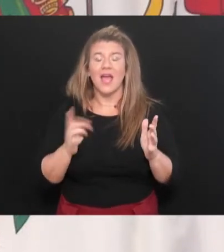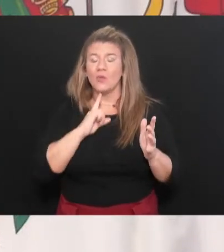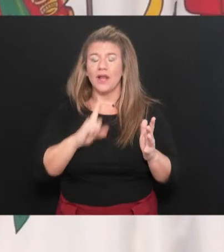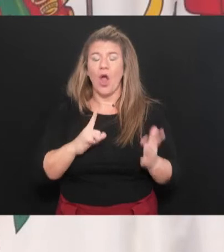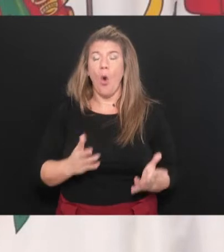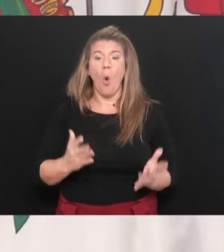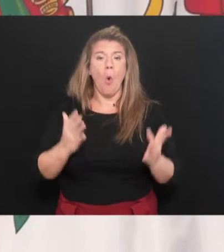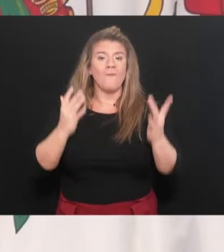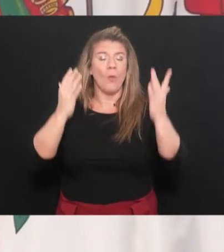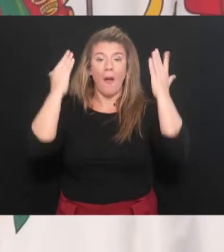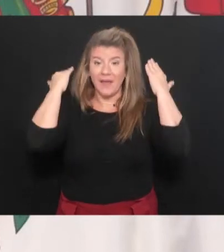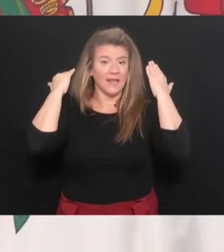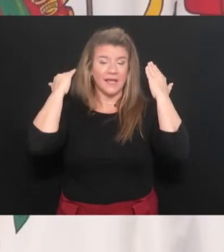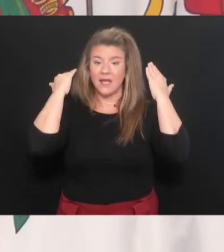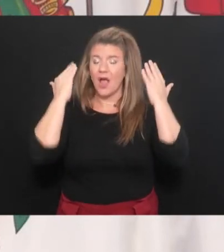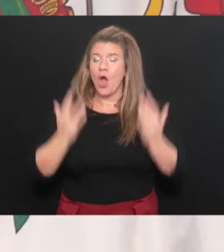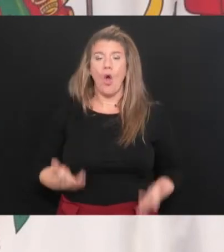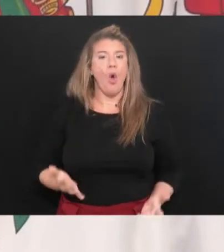overwhelmingly,